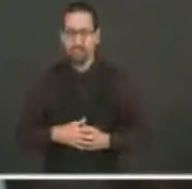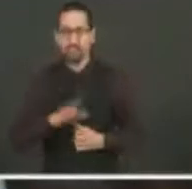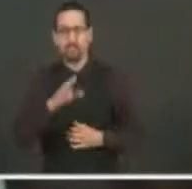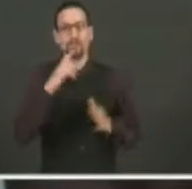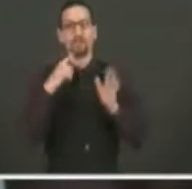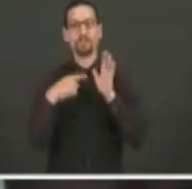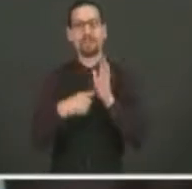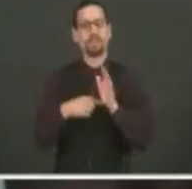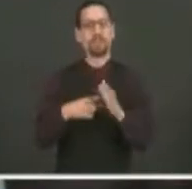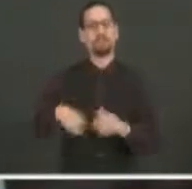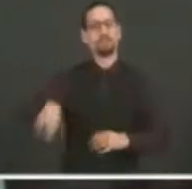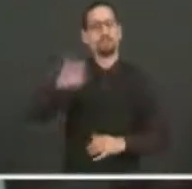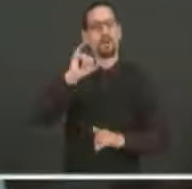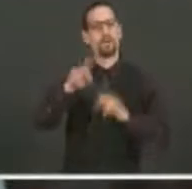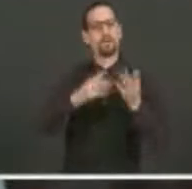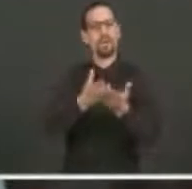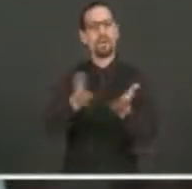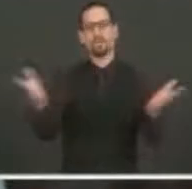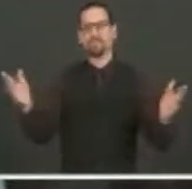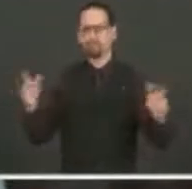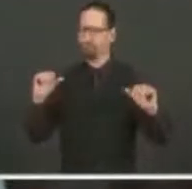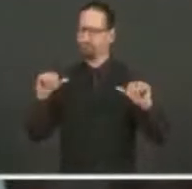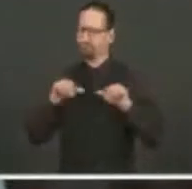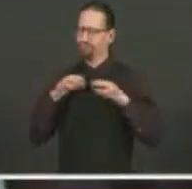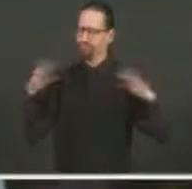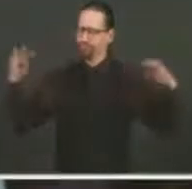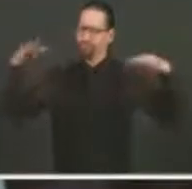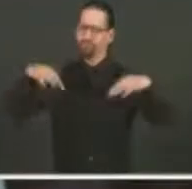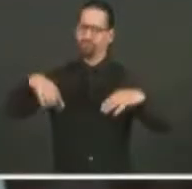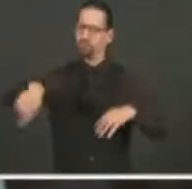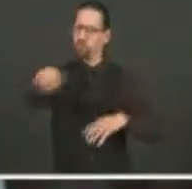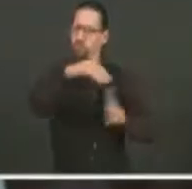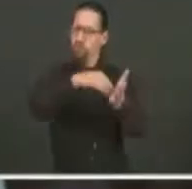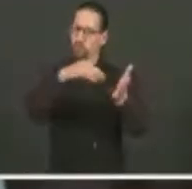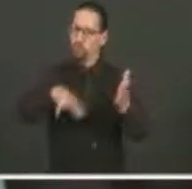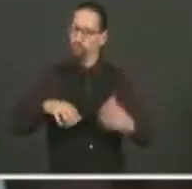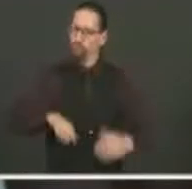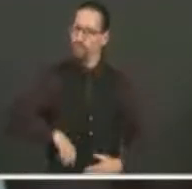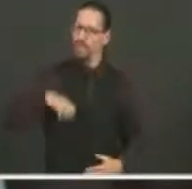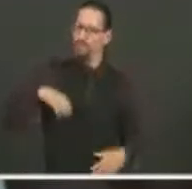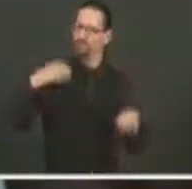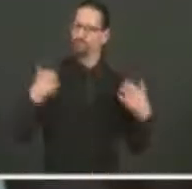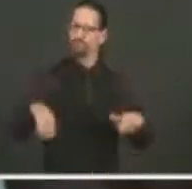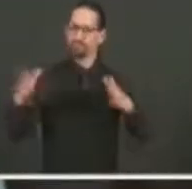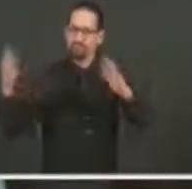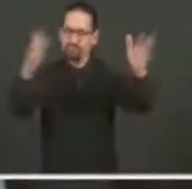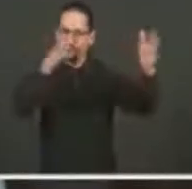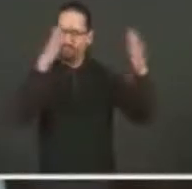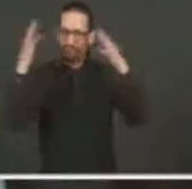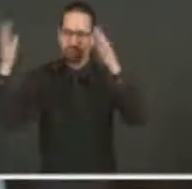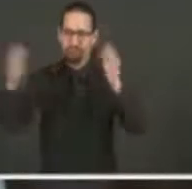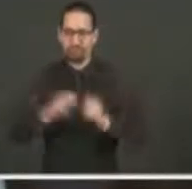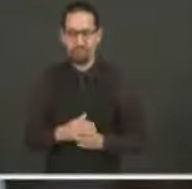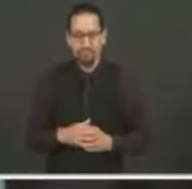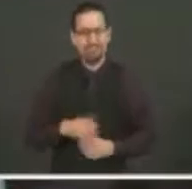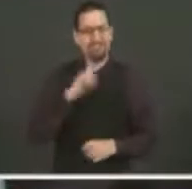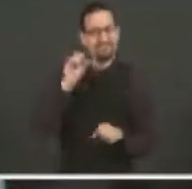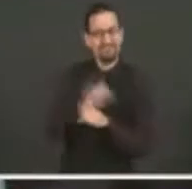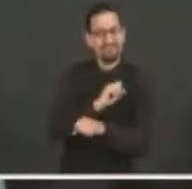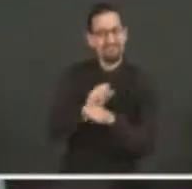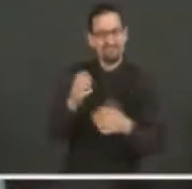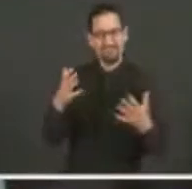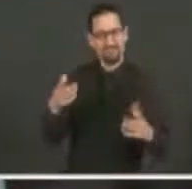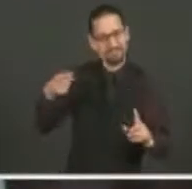kids. So don't take my word for it. This is one fact which is stunning and fabulous, which